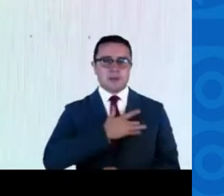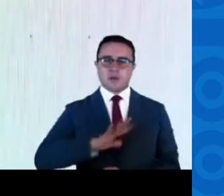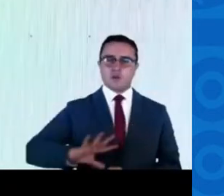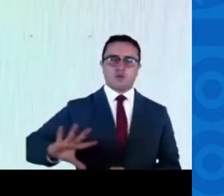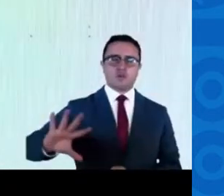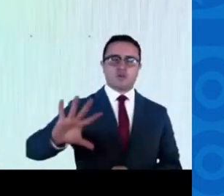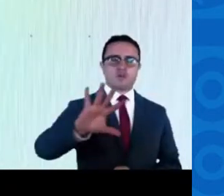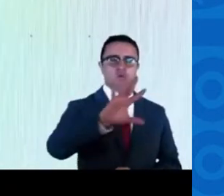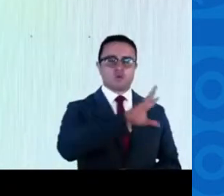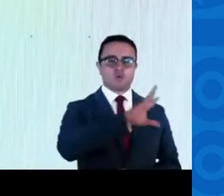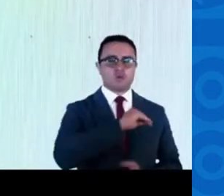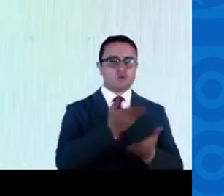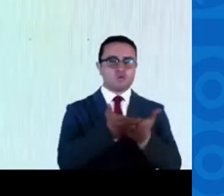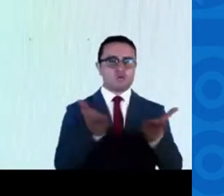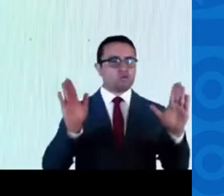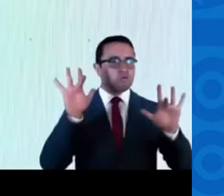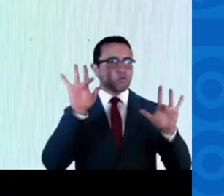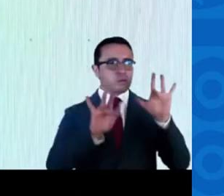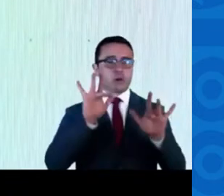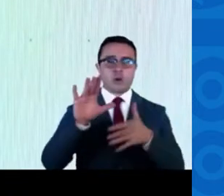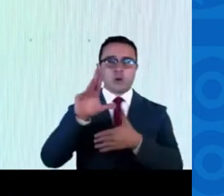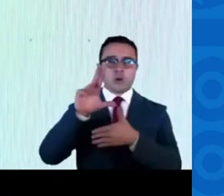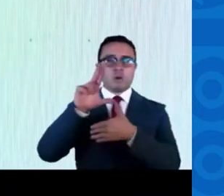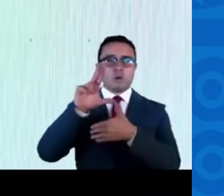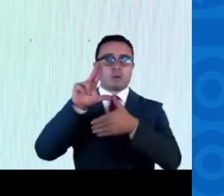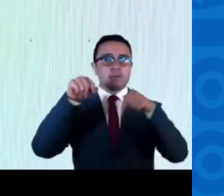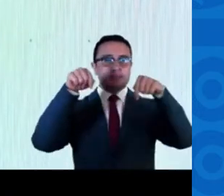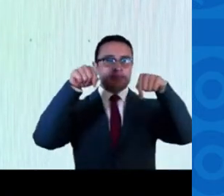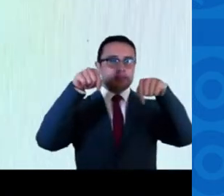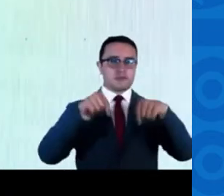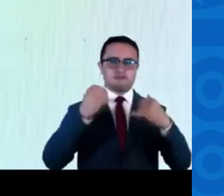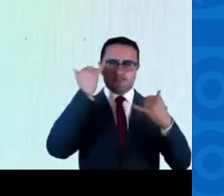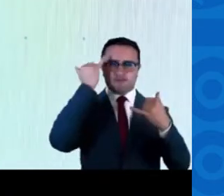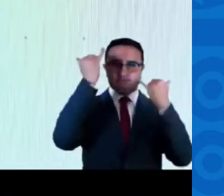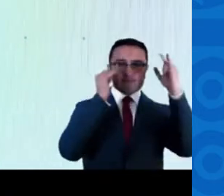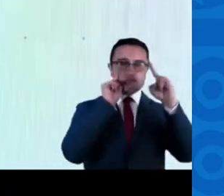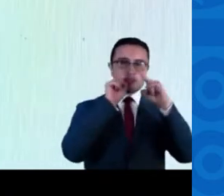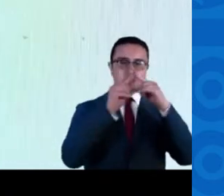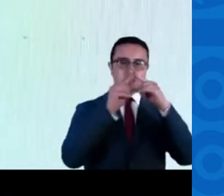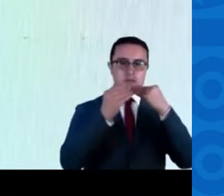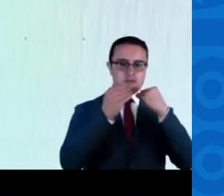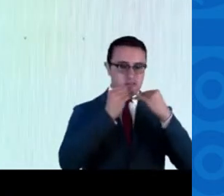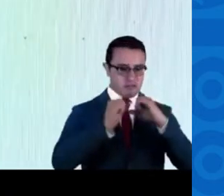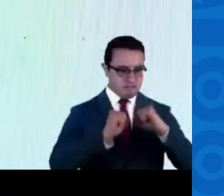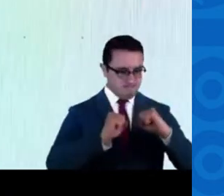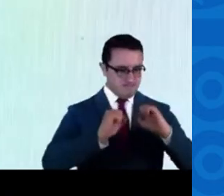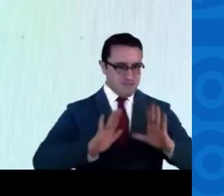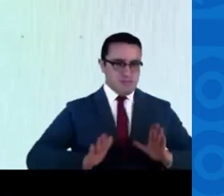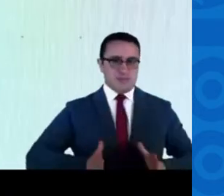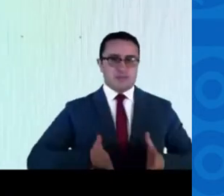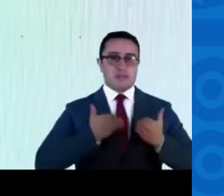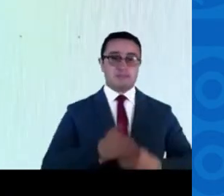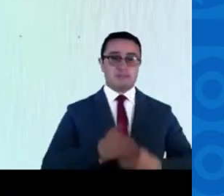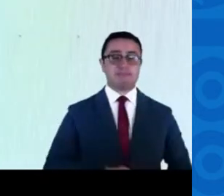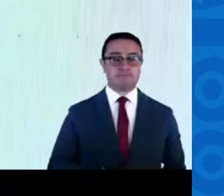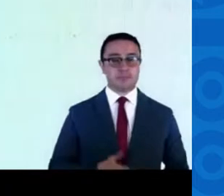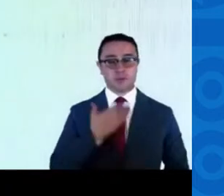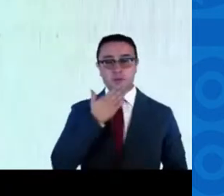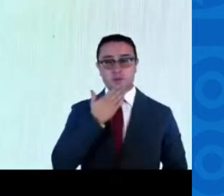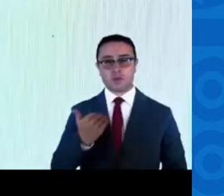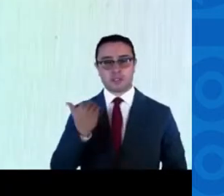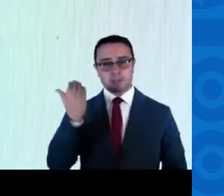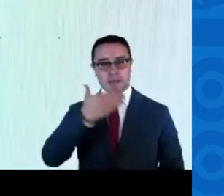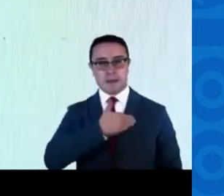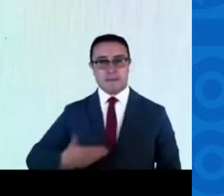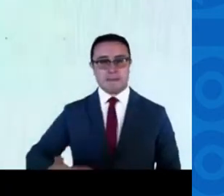pleasure to be with all of you in this Innovation for Nutrition event. I wish to thank very